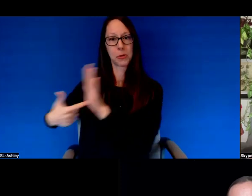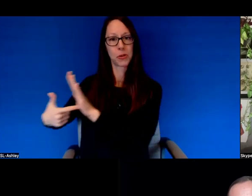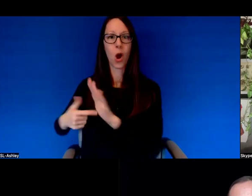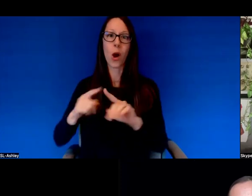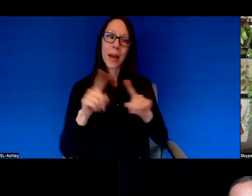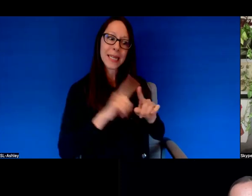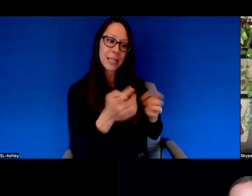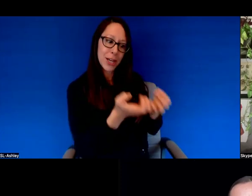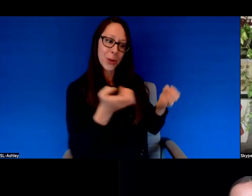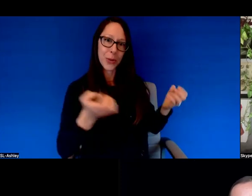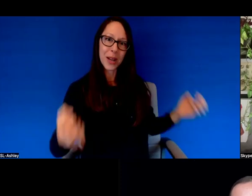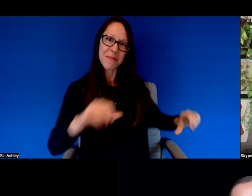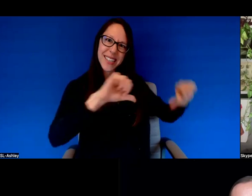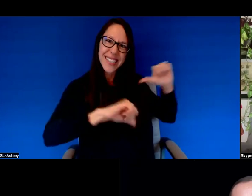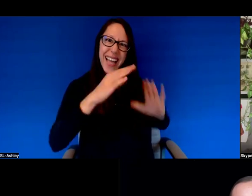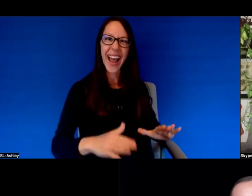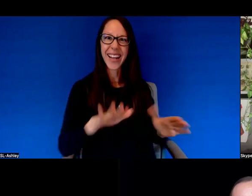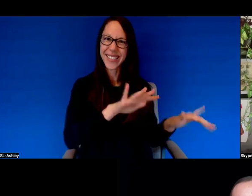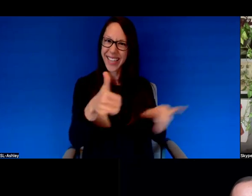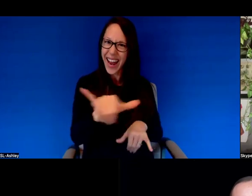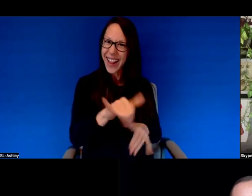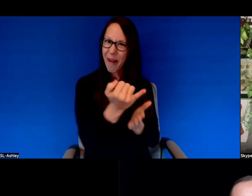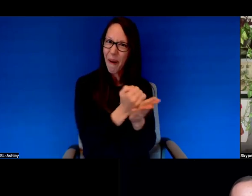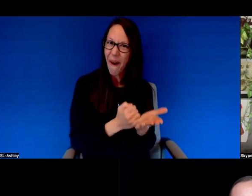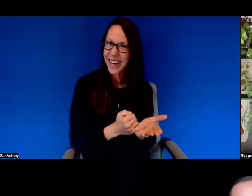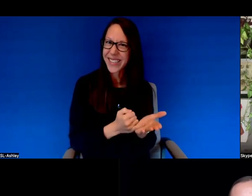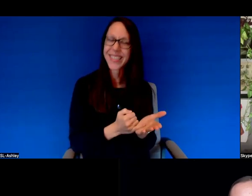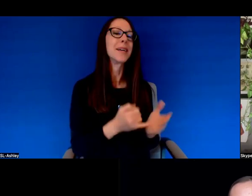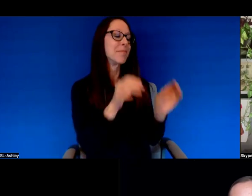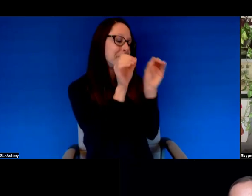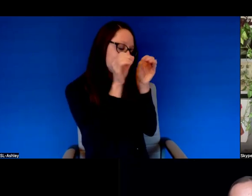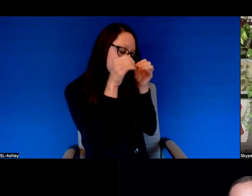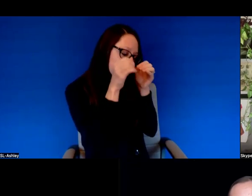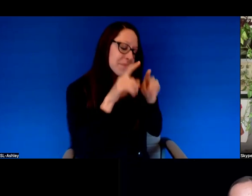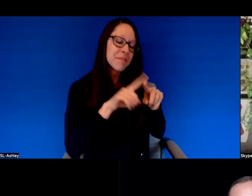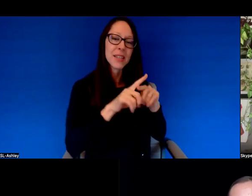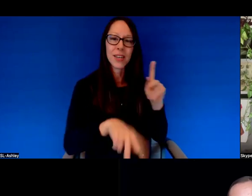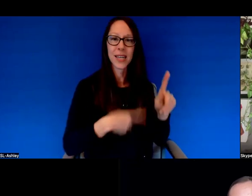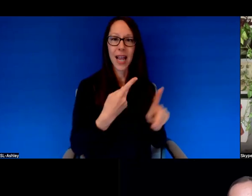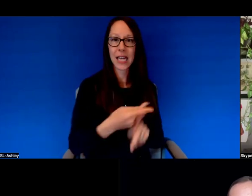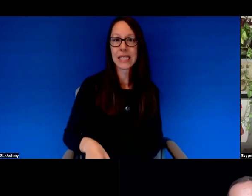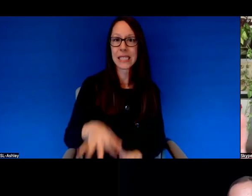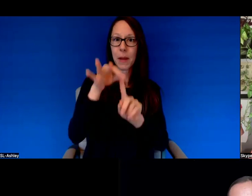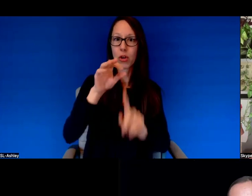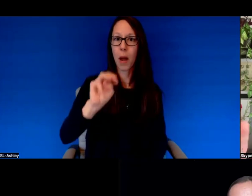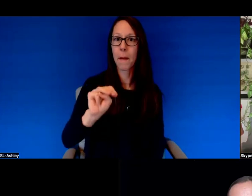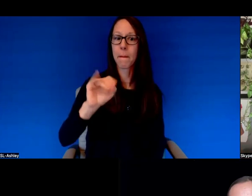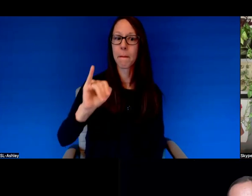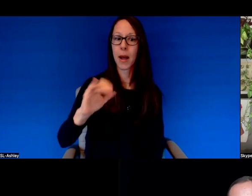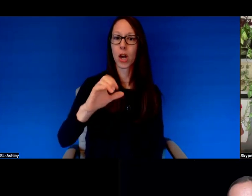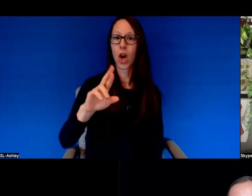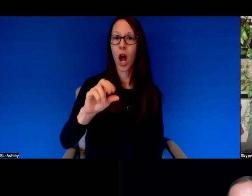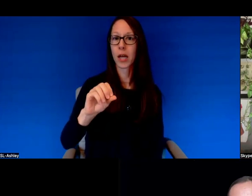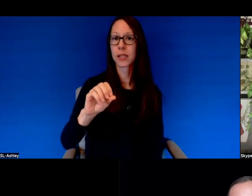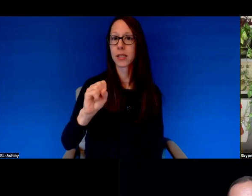instruments, it can be a little bit arty. So we're going to be talking all about that with a microscopist, a person whose whole job